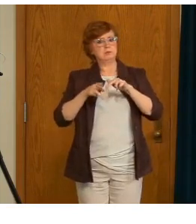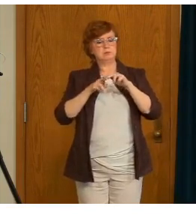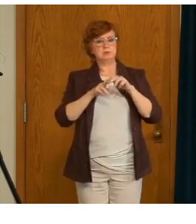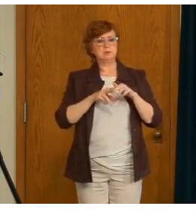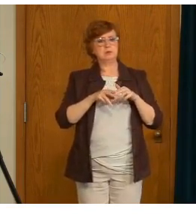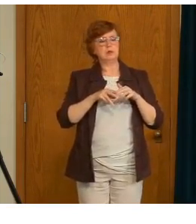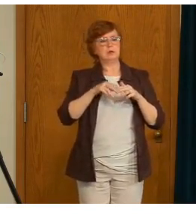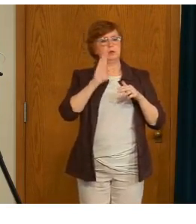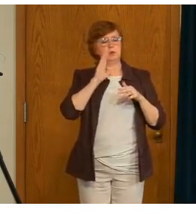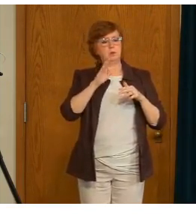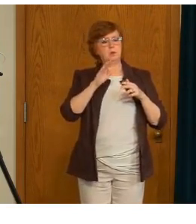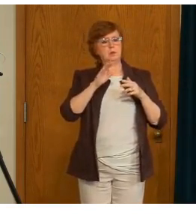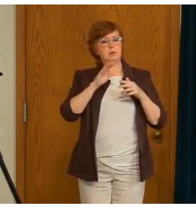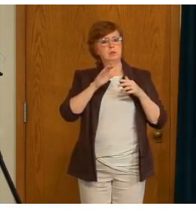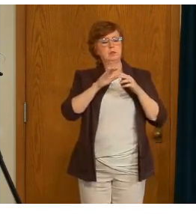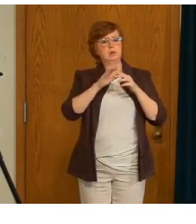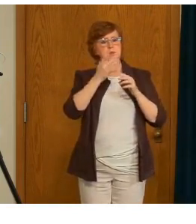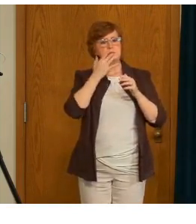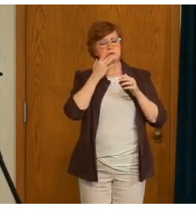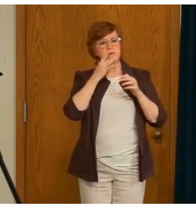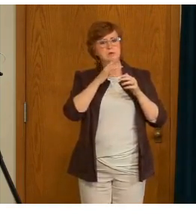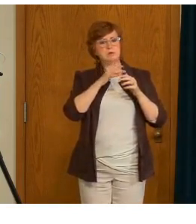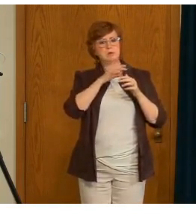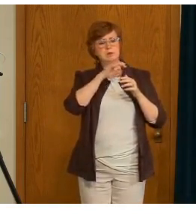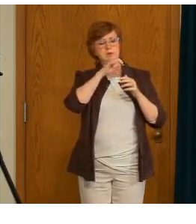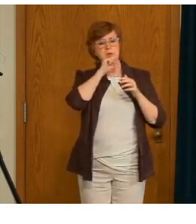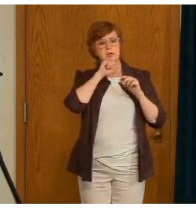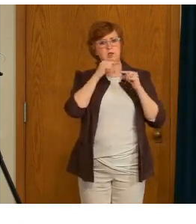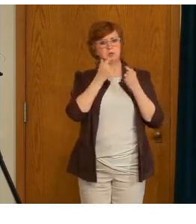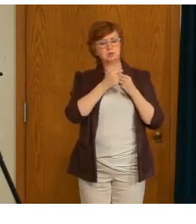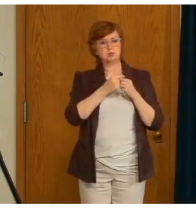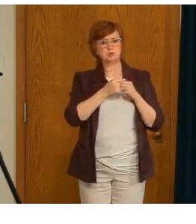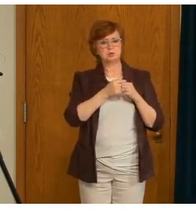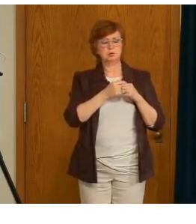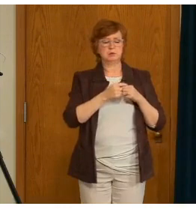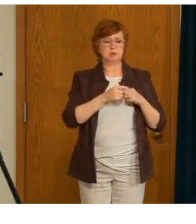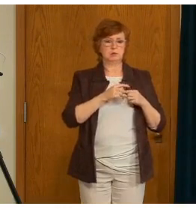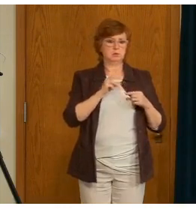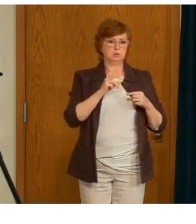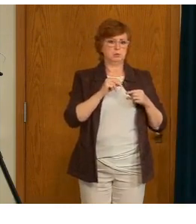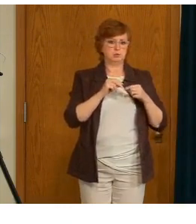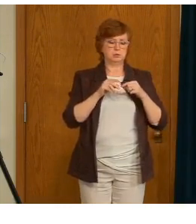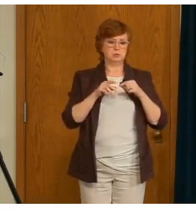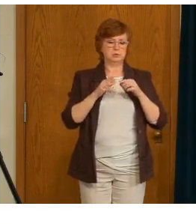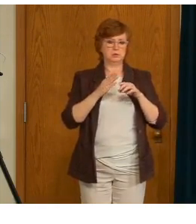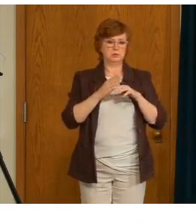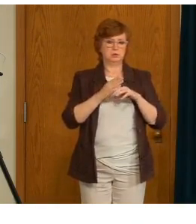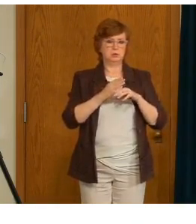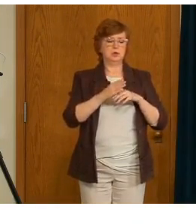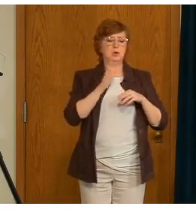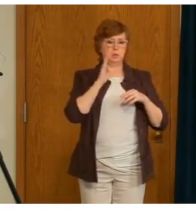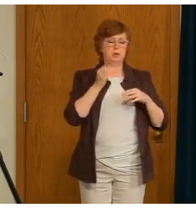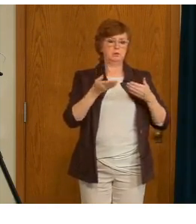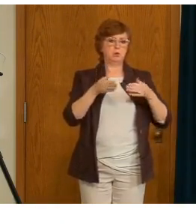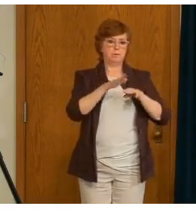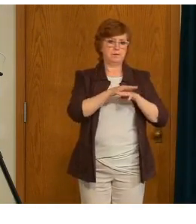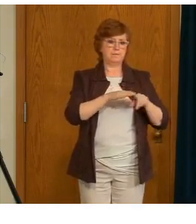would be prioritizing elderly people for second doses over younger people coming in for their first dose? It's going to happen simultaneously. It's going to be